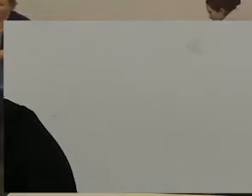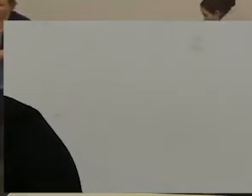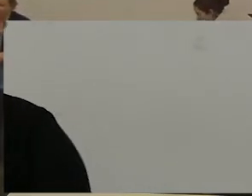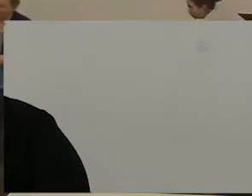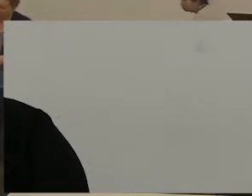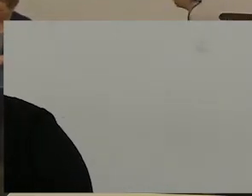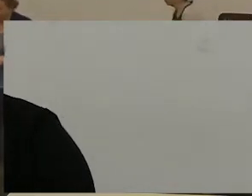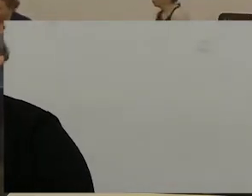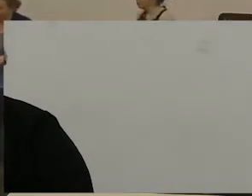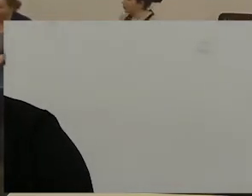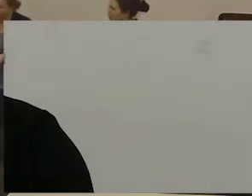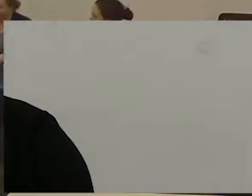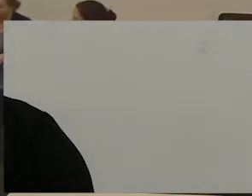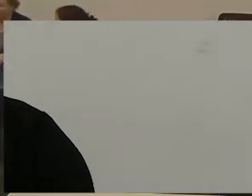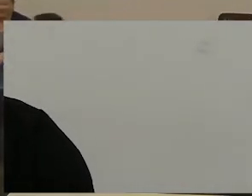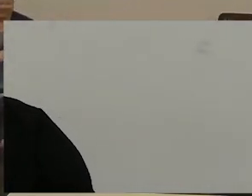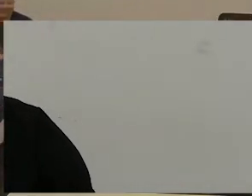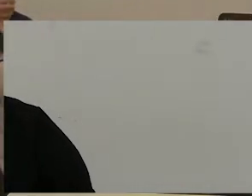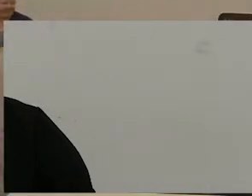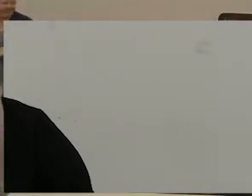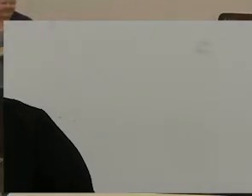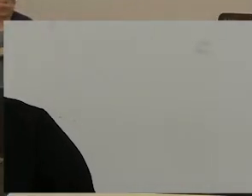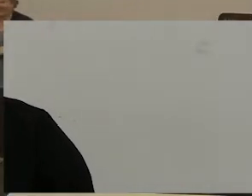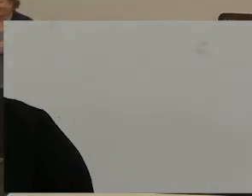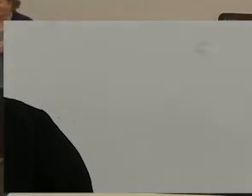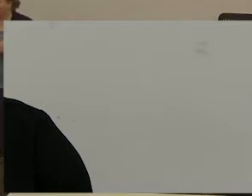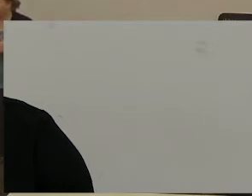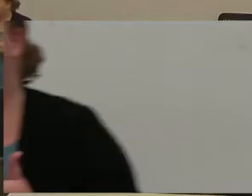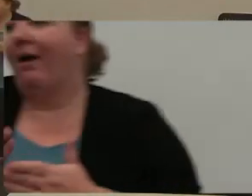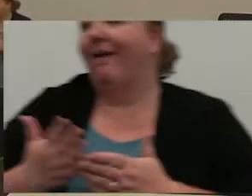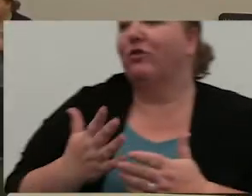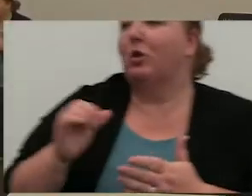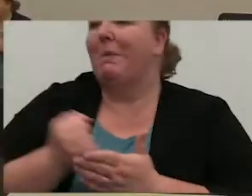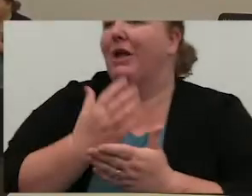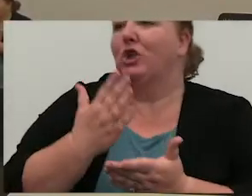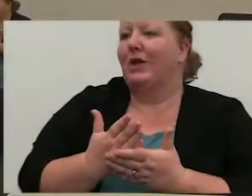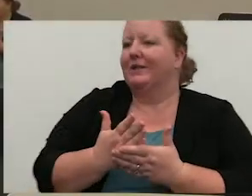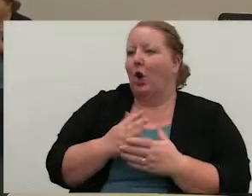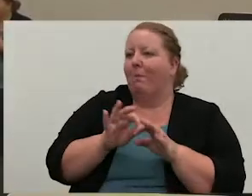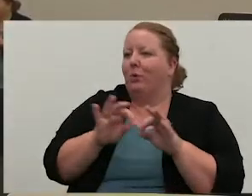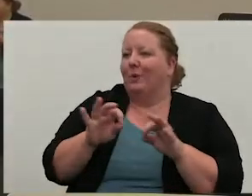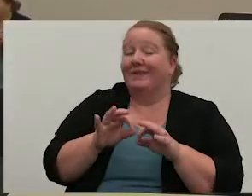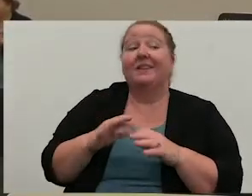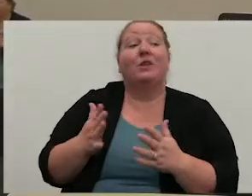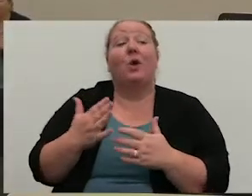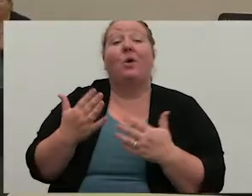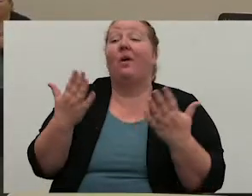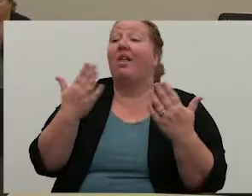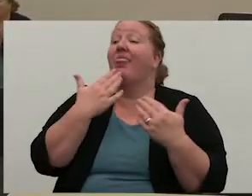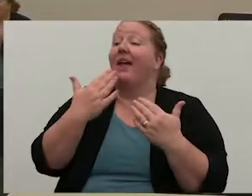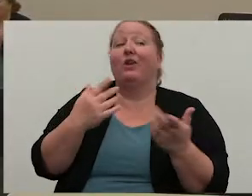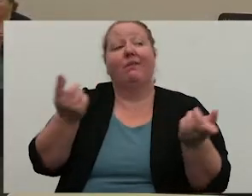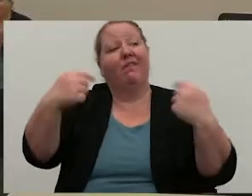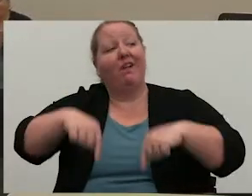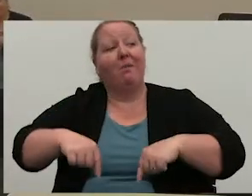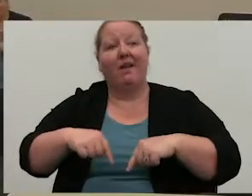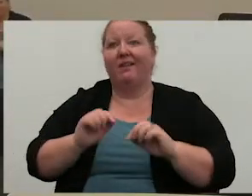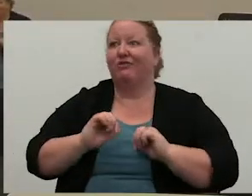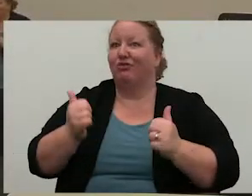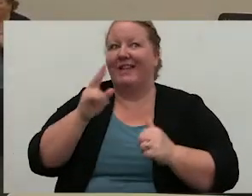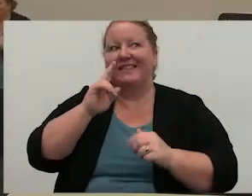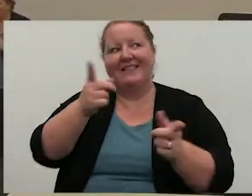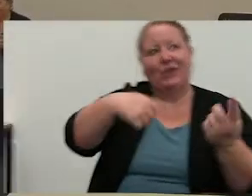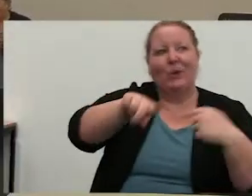legislate against forgetting to unmute it when you speak to the audience. Well, good evening. Thank you all for coming. It's great to see so many people